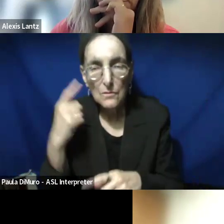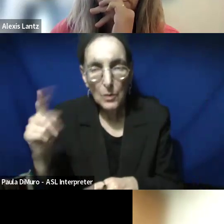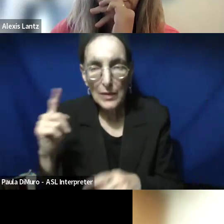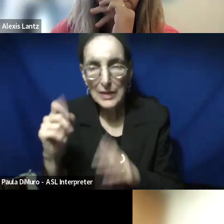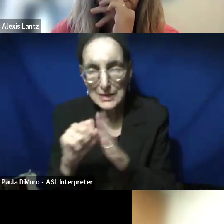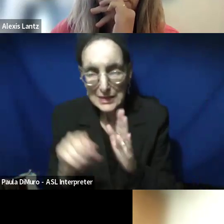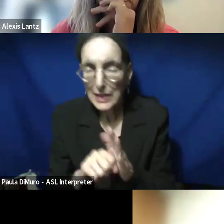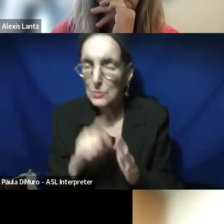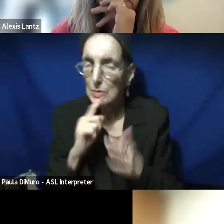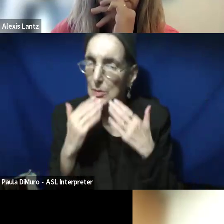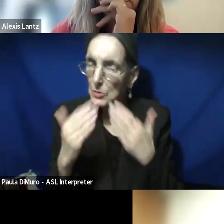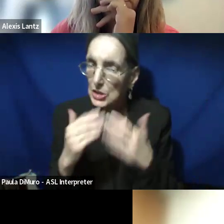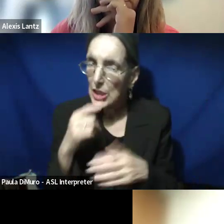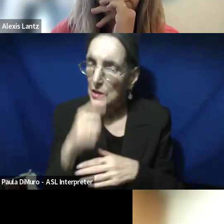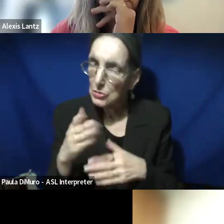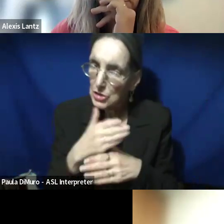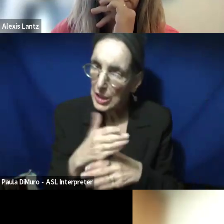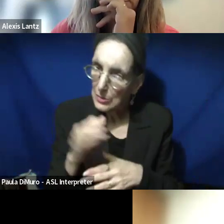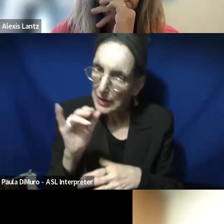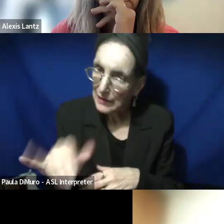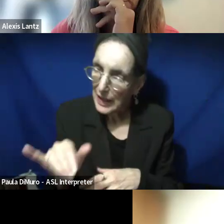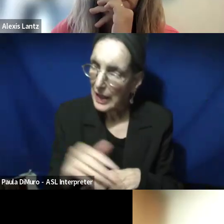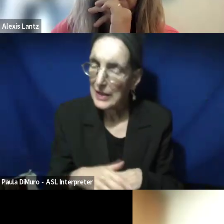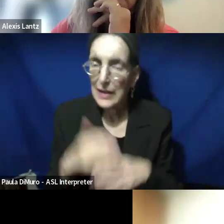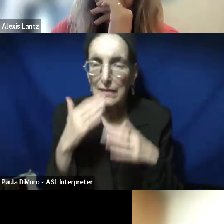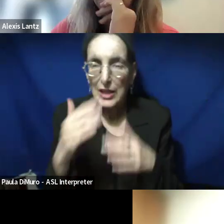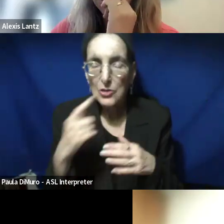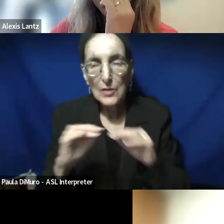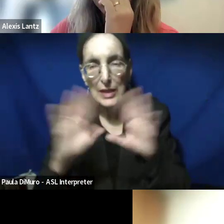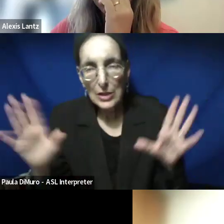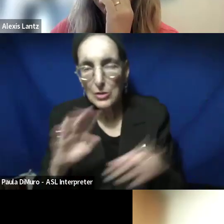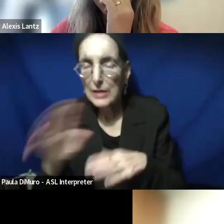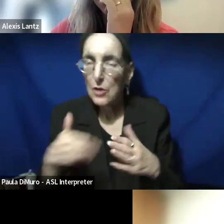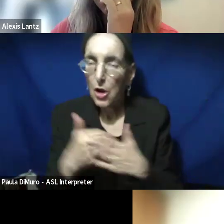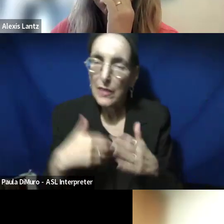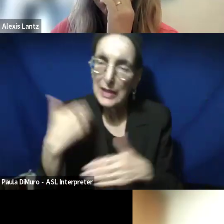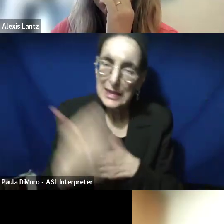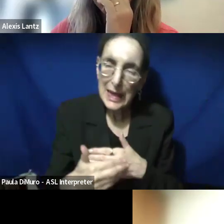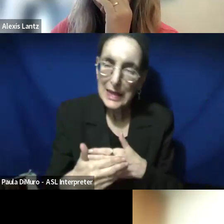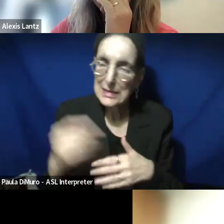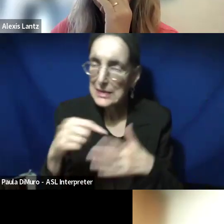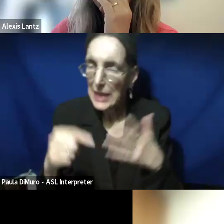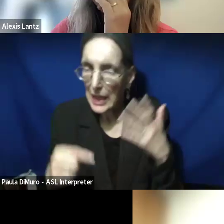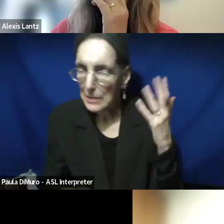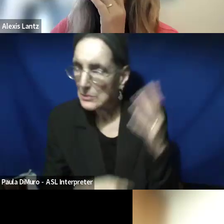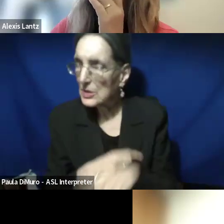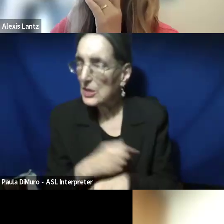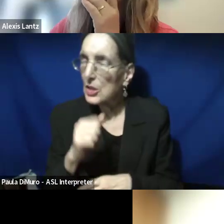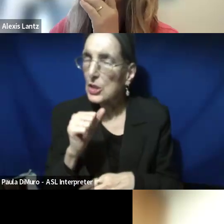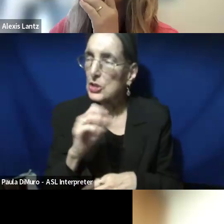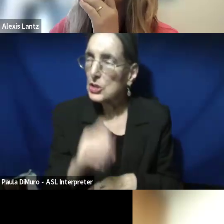sharing that, and thanks for the clarity about all the next steps. So just to recap, the comment form closes September